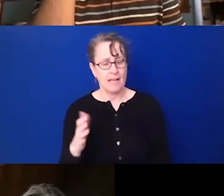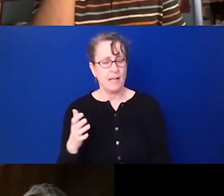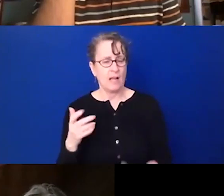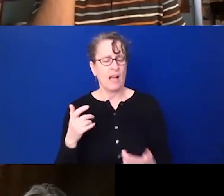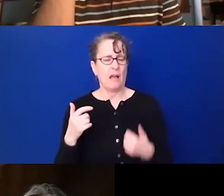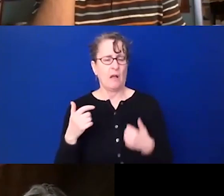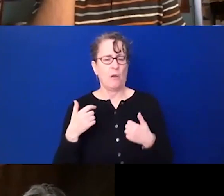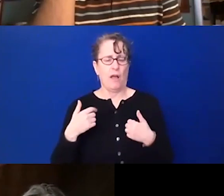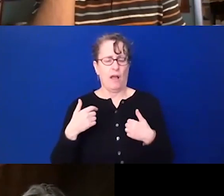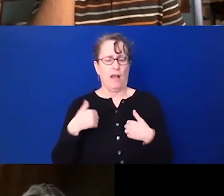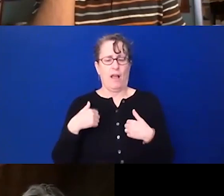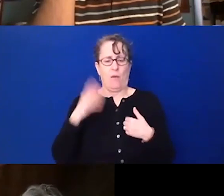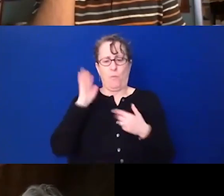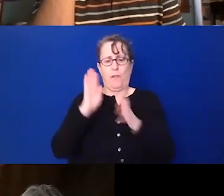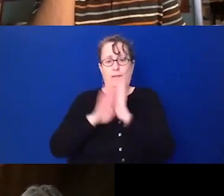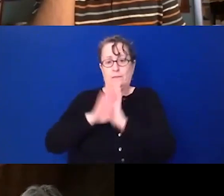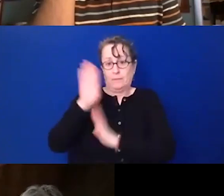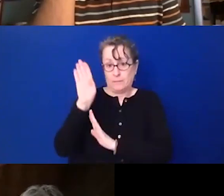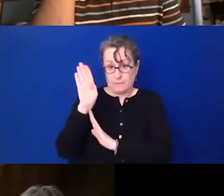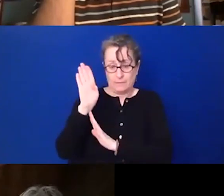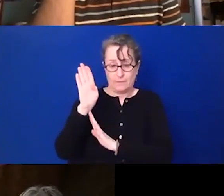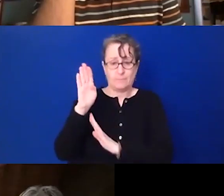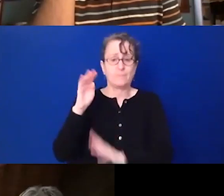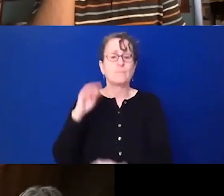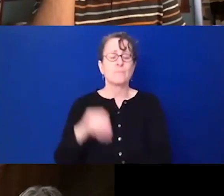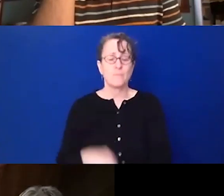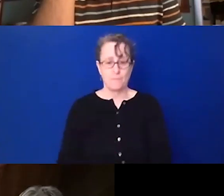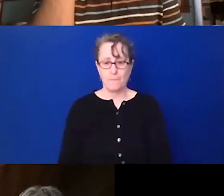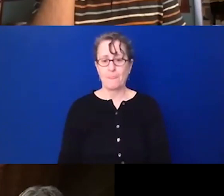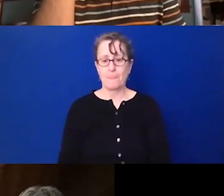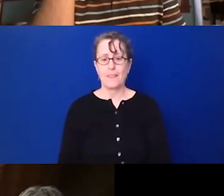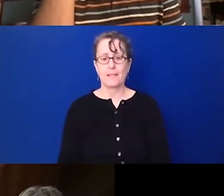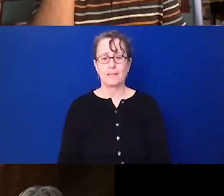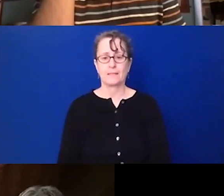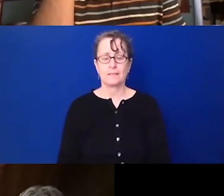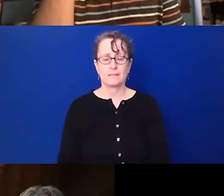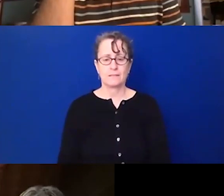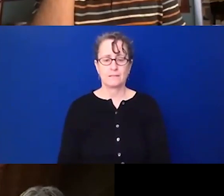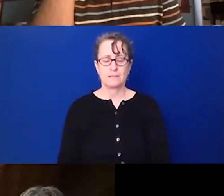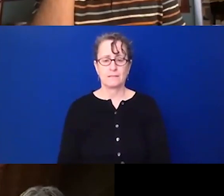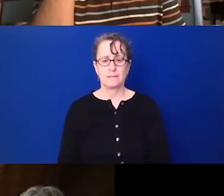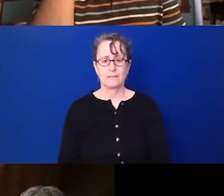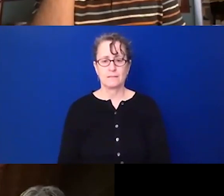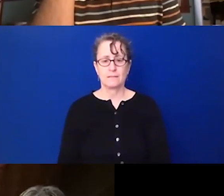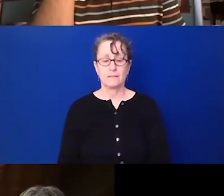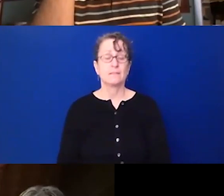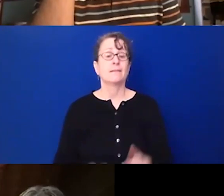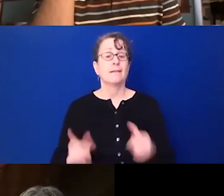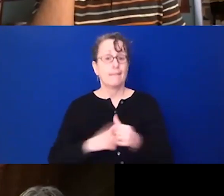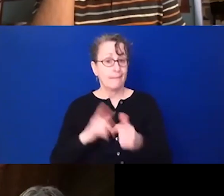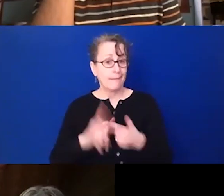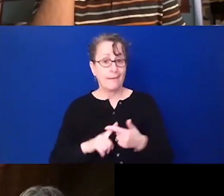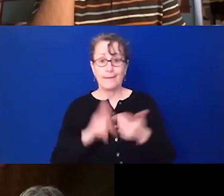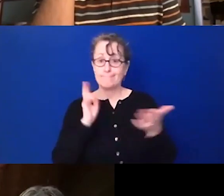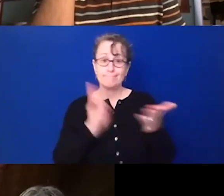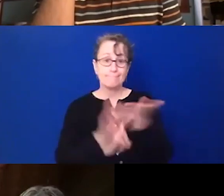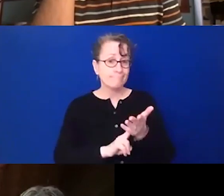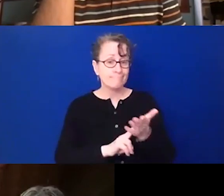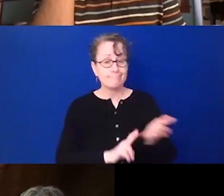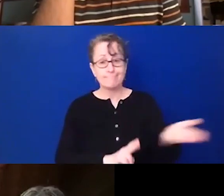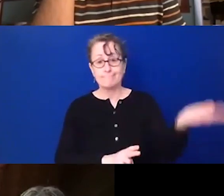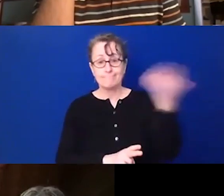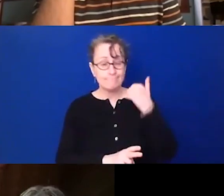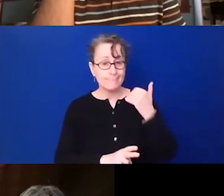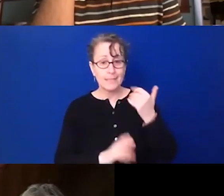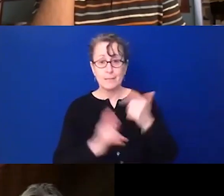Then it's a matter of, as much as anything, is to get it to be constructed, both the jumper